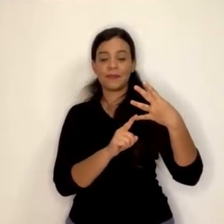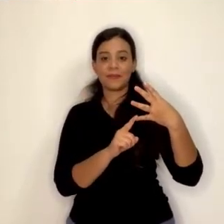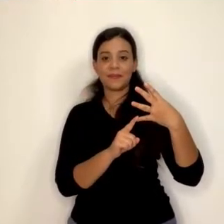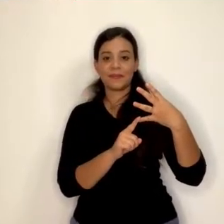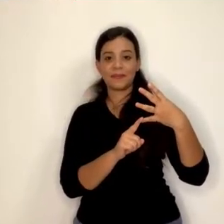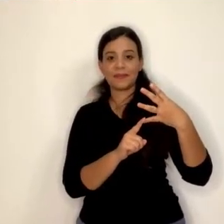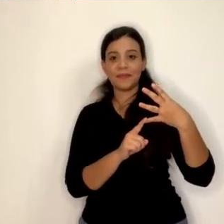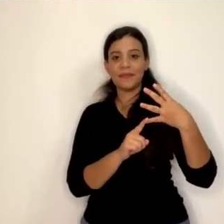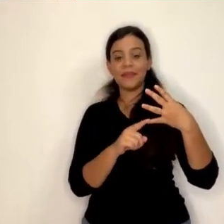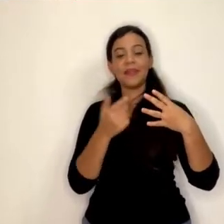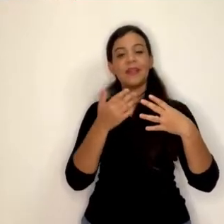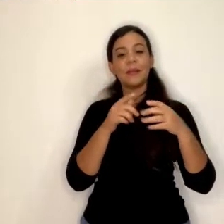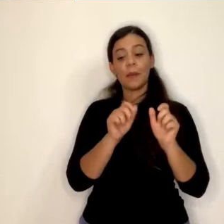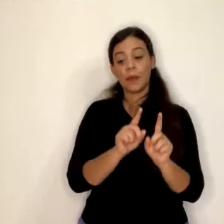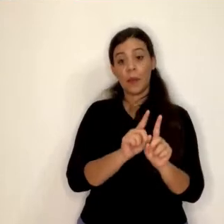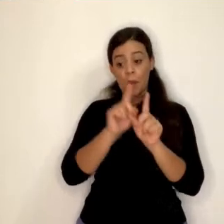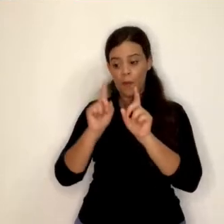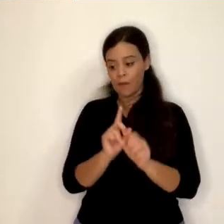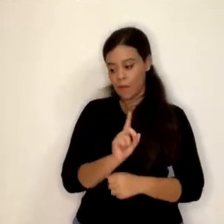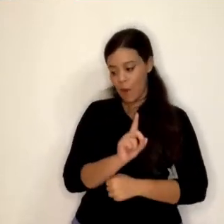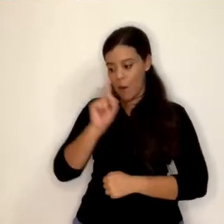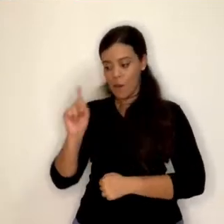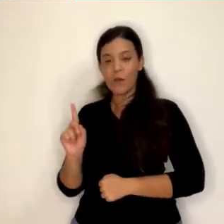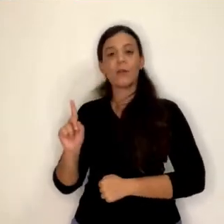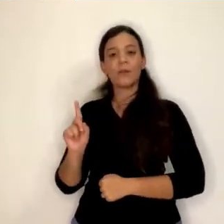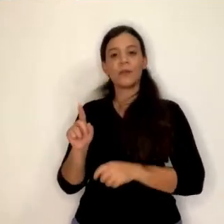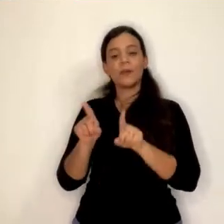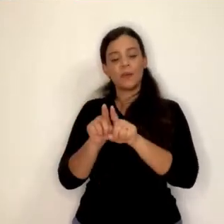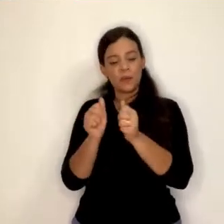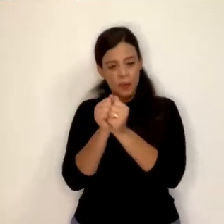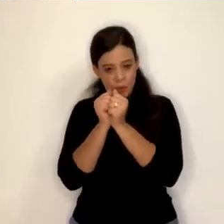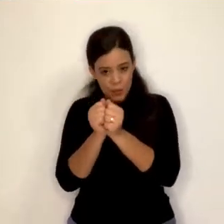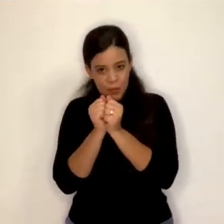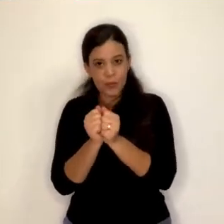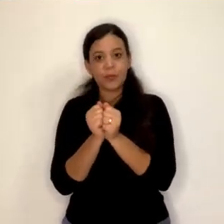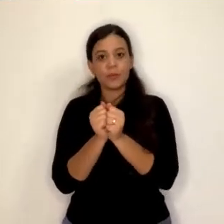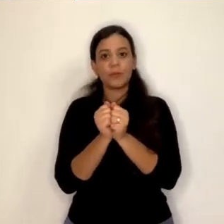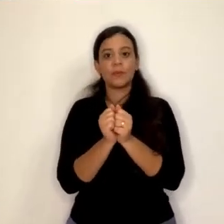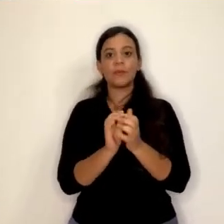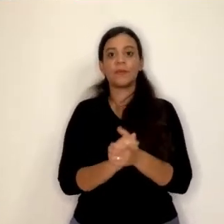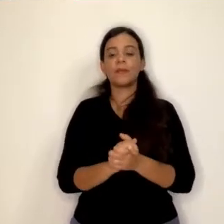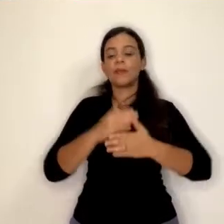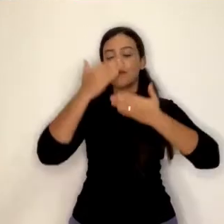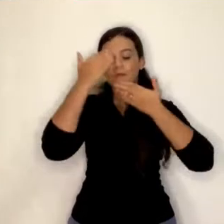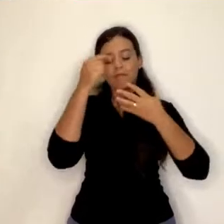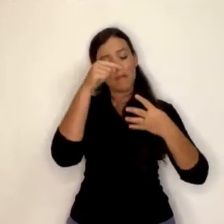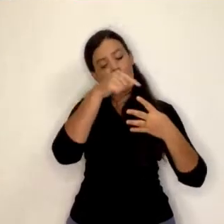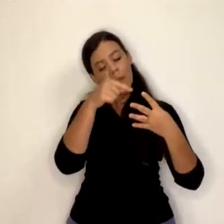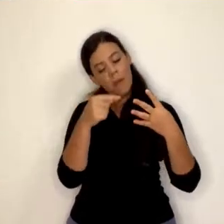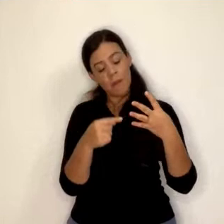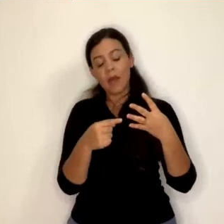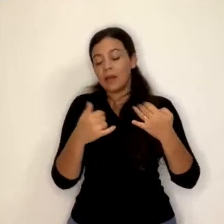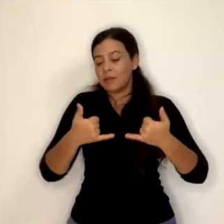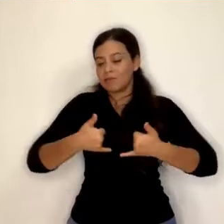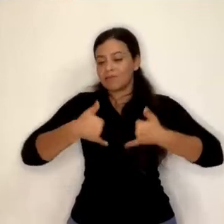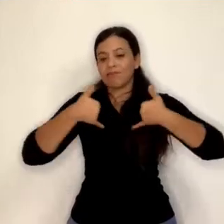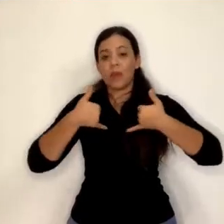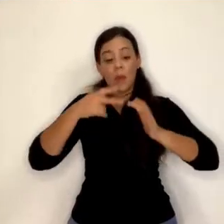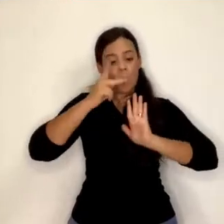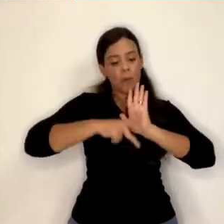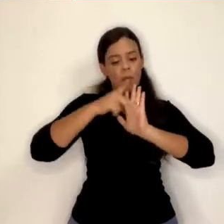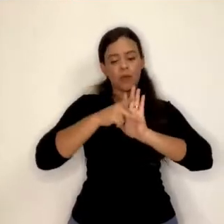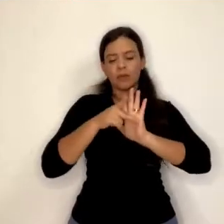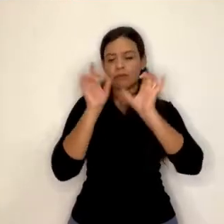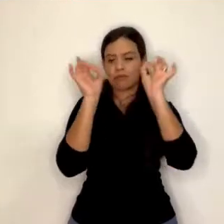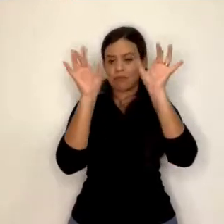and myself, who's been here all week long coordinating logistics and organizing